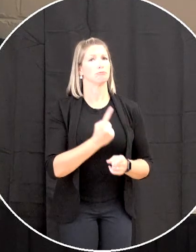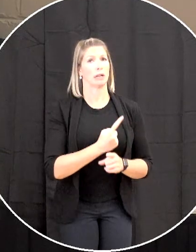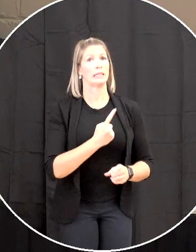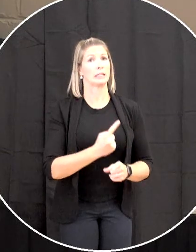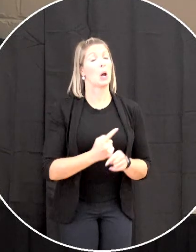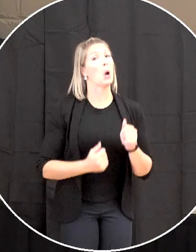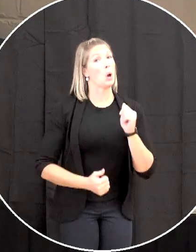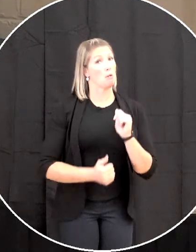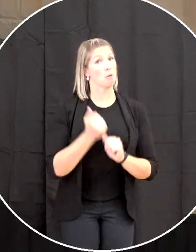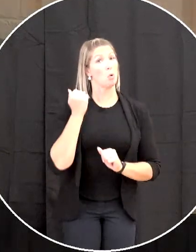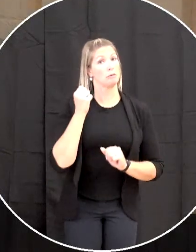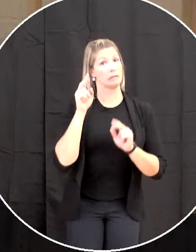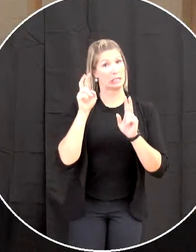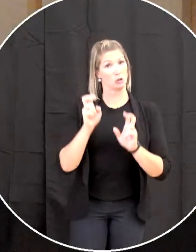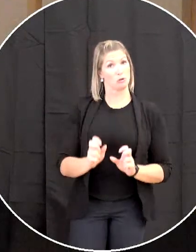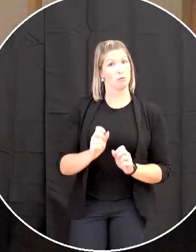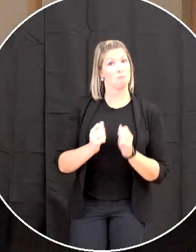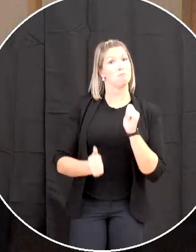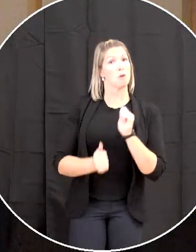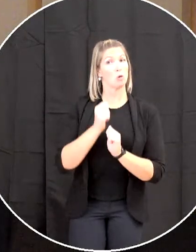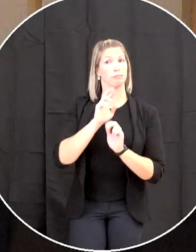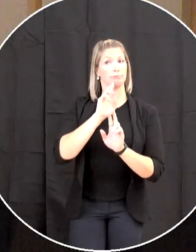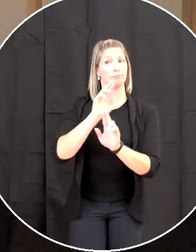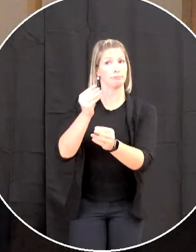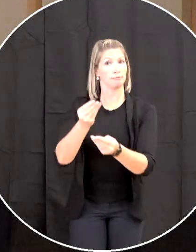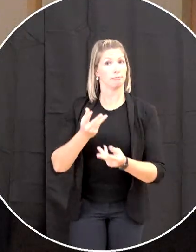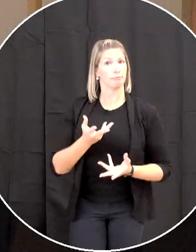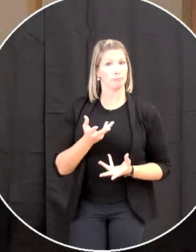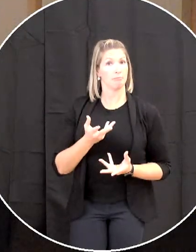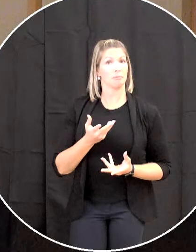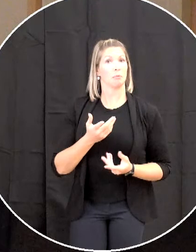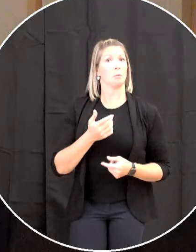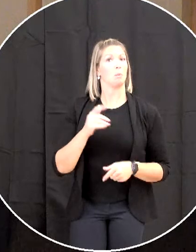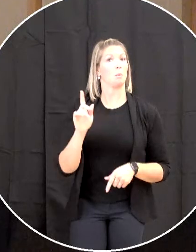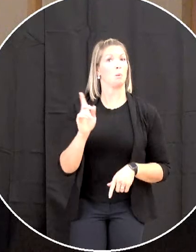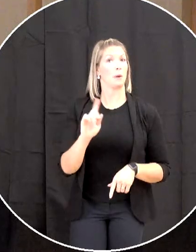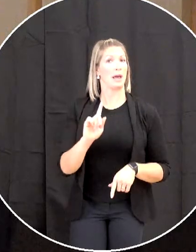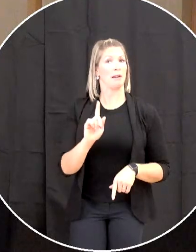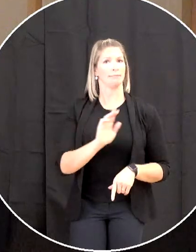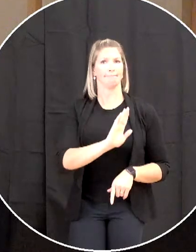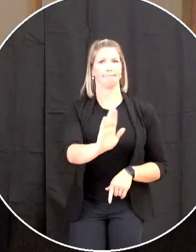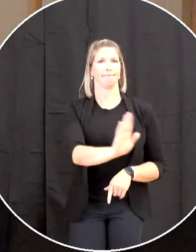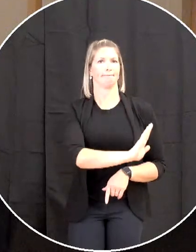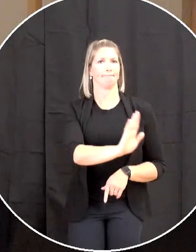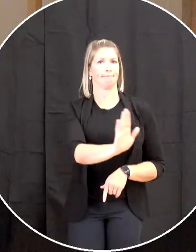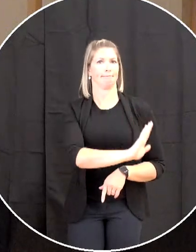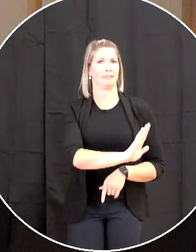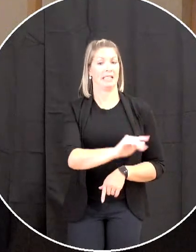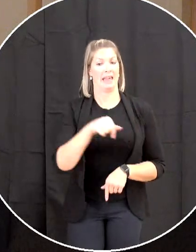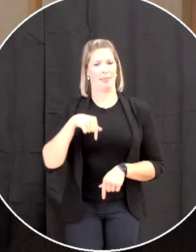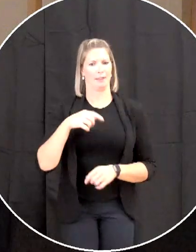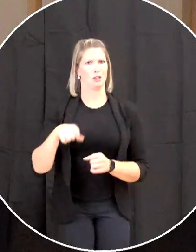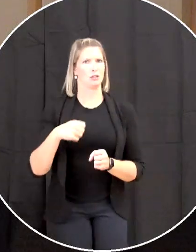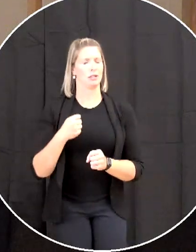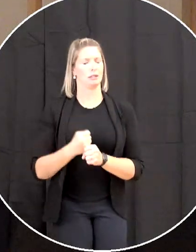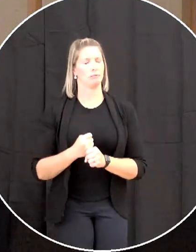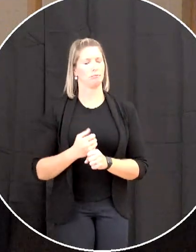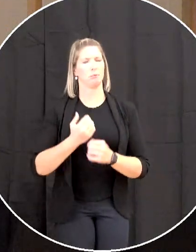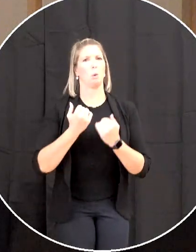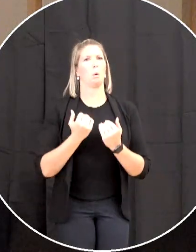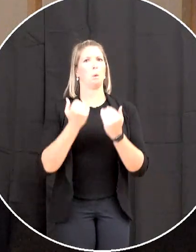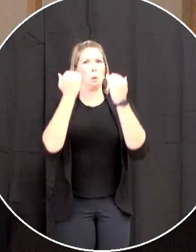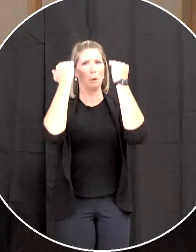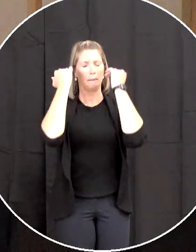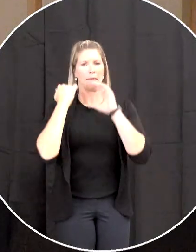of an operational nature. The volume is substantial, particularly this year, related to the events that transpired